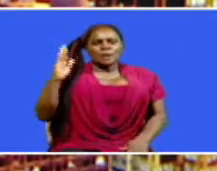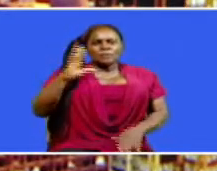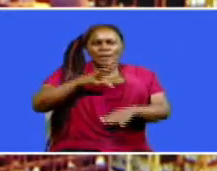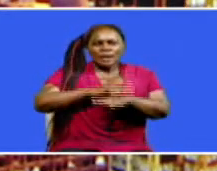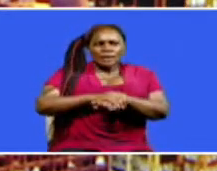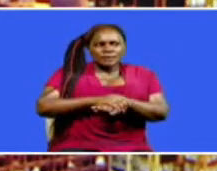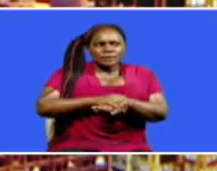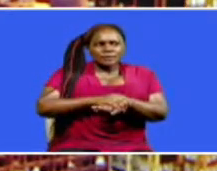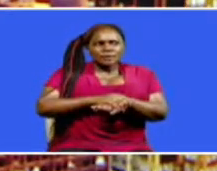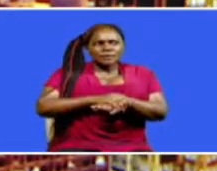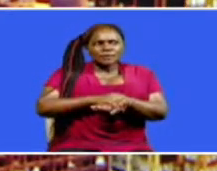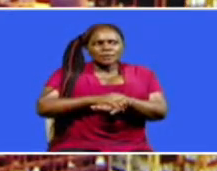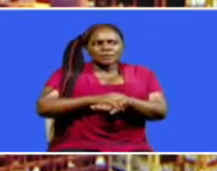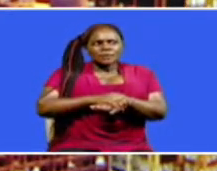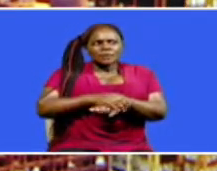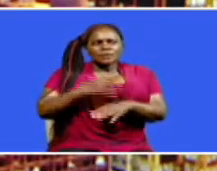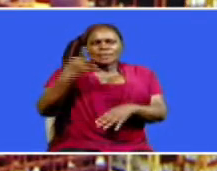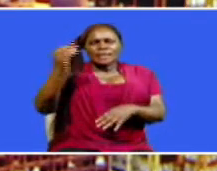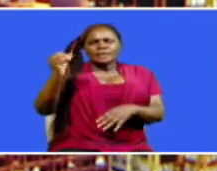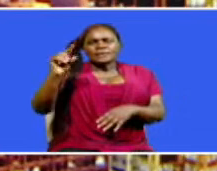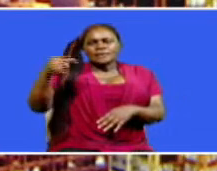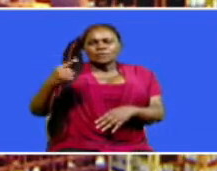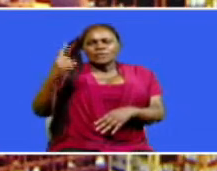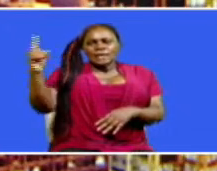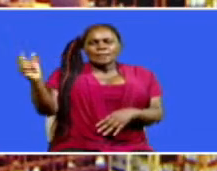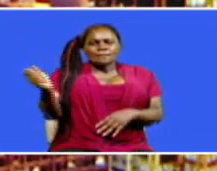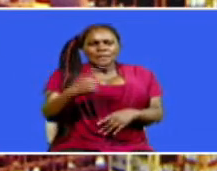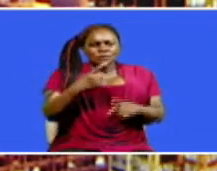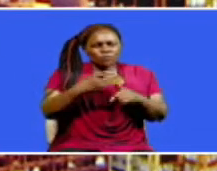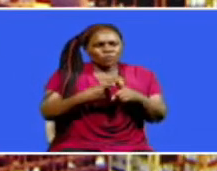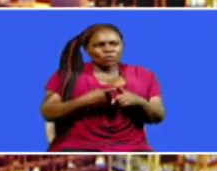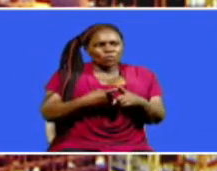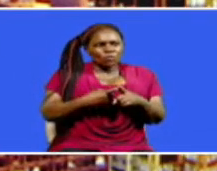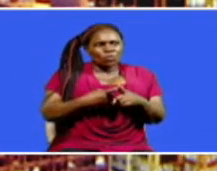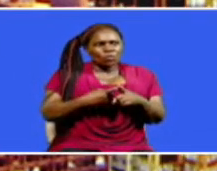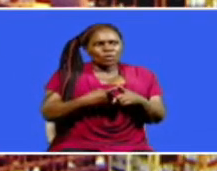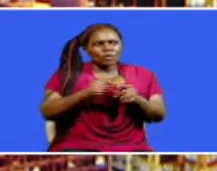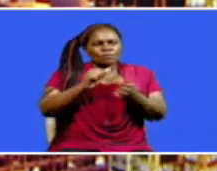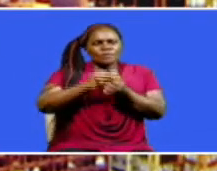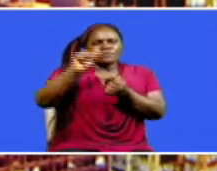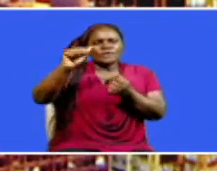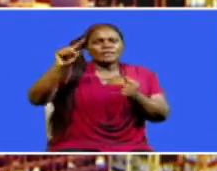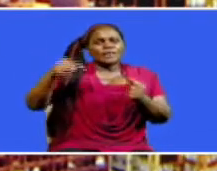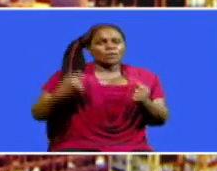kapokea karibu ya shilingi 1030 kila mwezi kutoka takriban shilingi 1015 ambazo